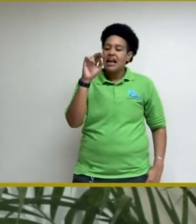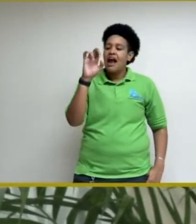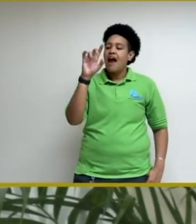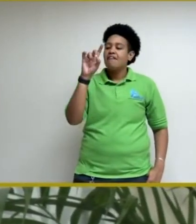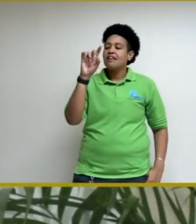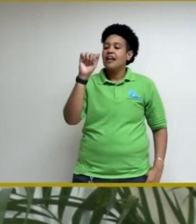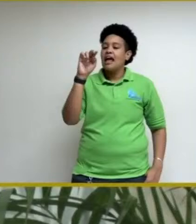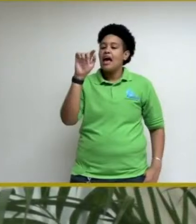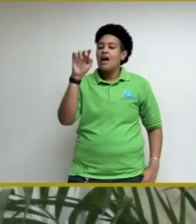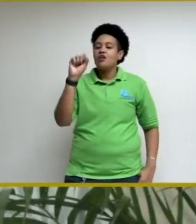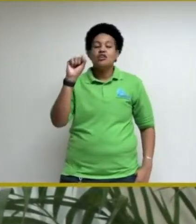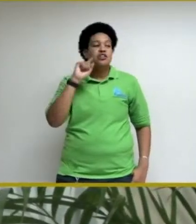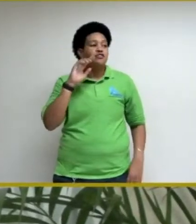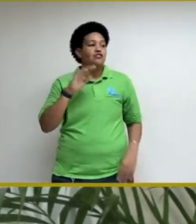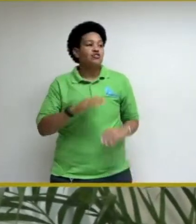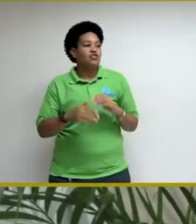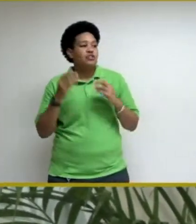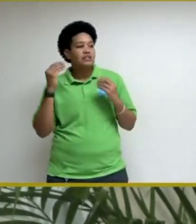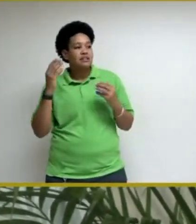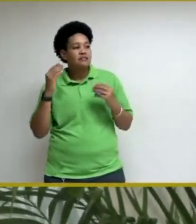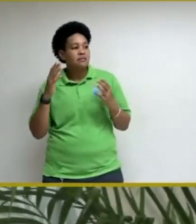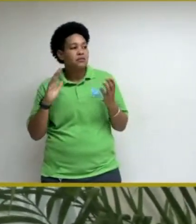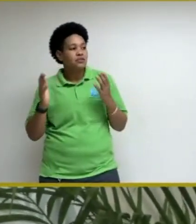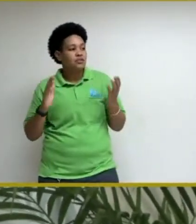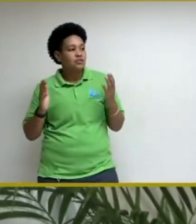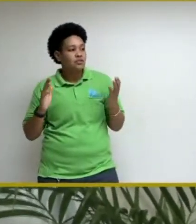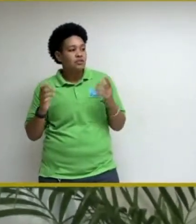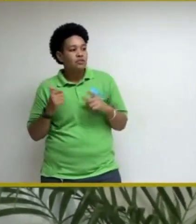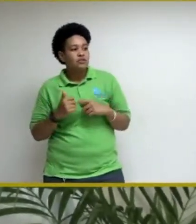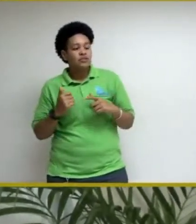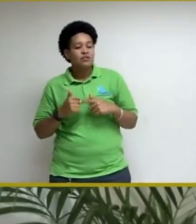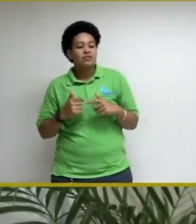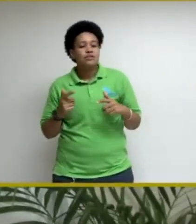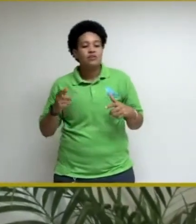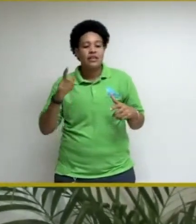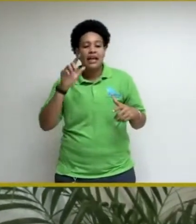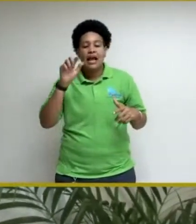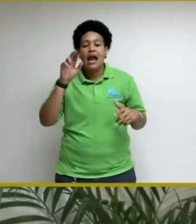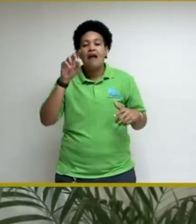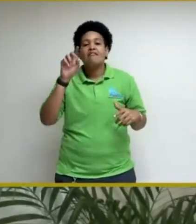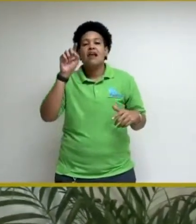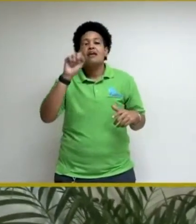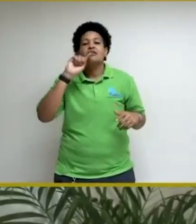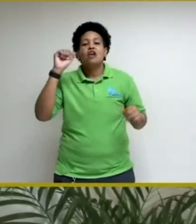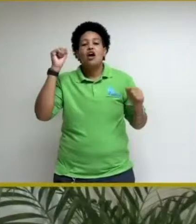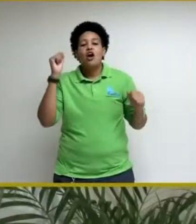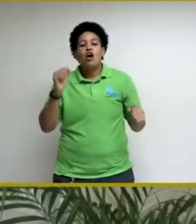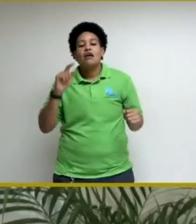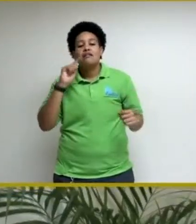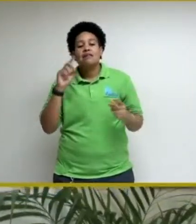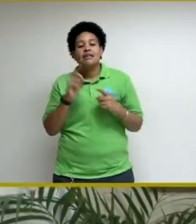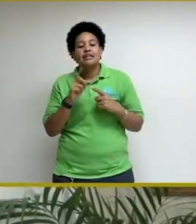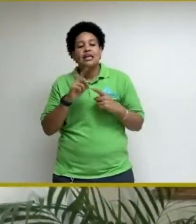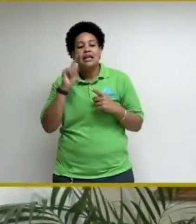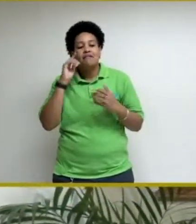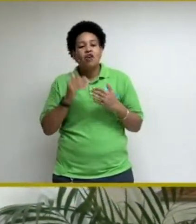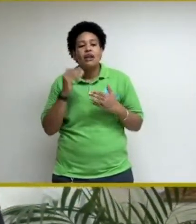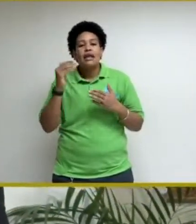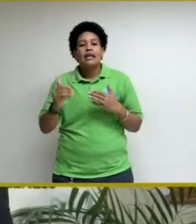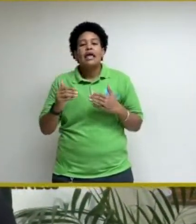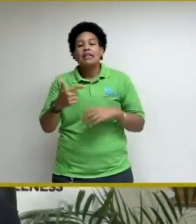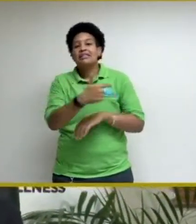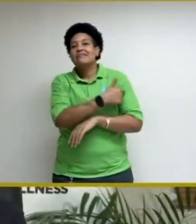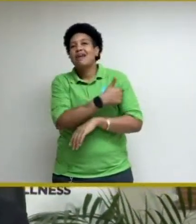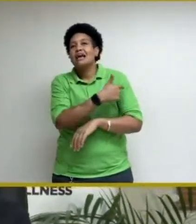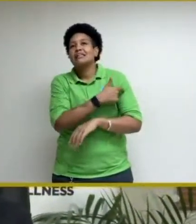Jamaica Information Service. And Garfield is asking for a confirmation of the date for the next round of